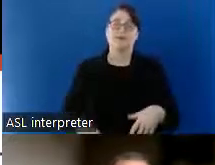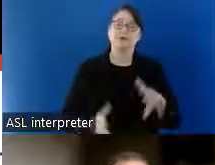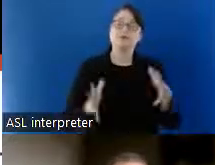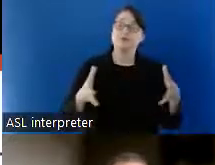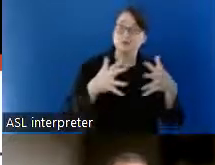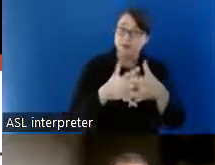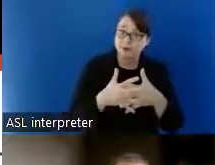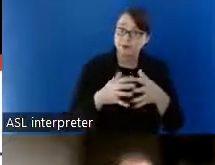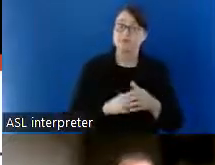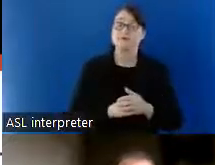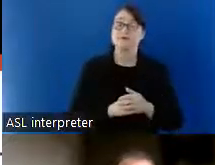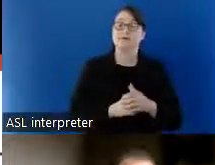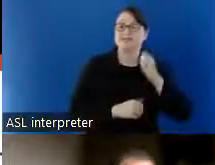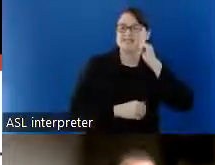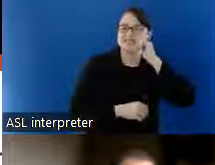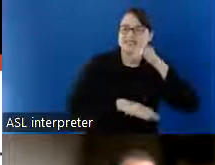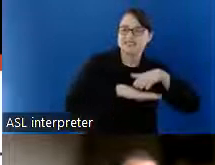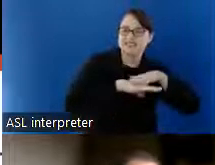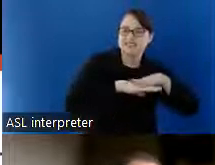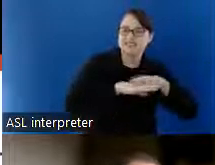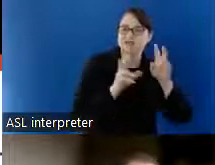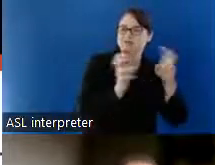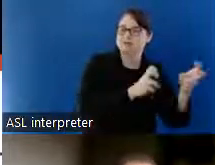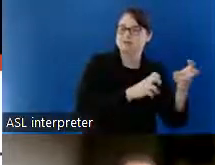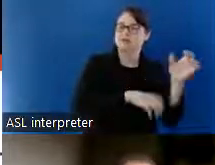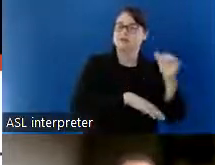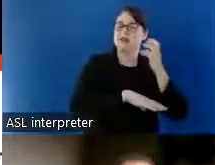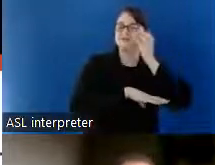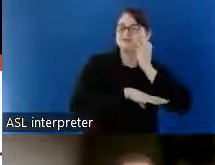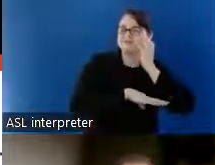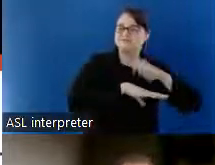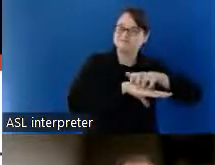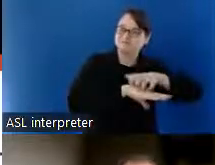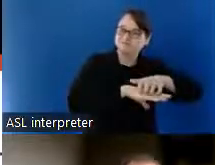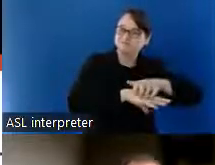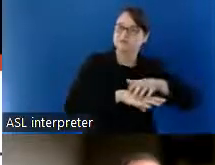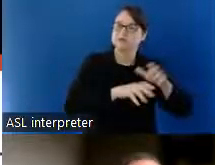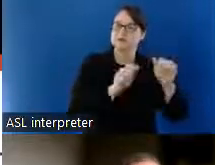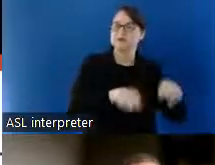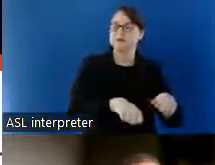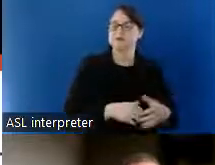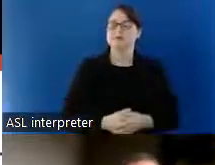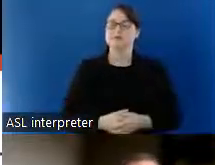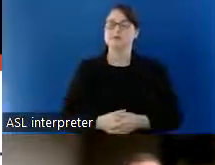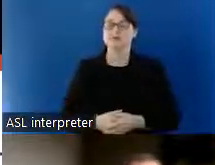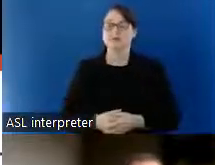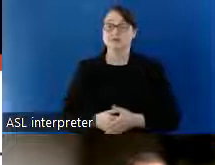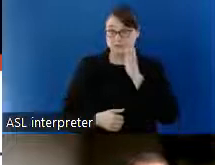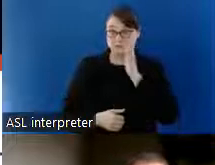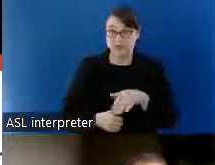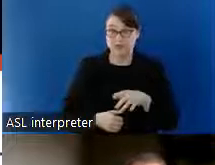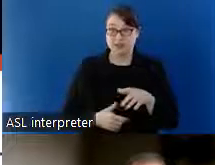serious skin conditions. Cases that are not life-threatening can still be painful and can be